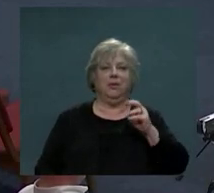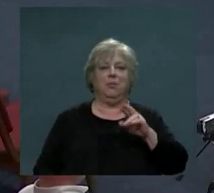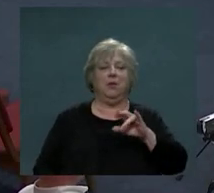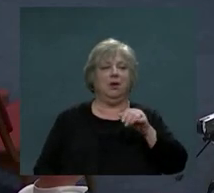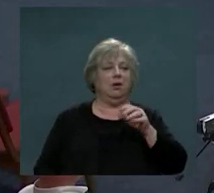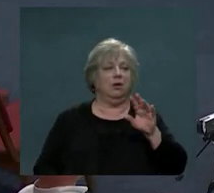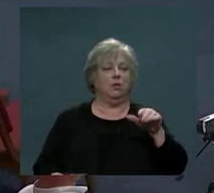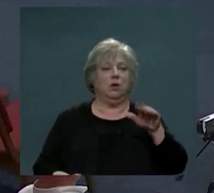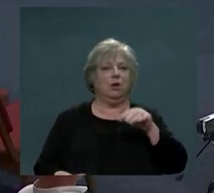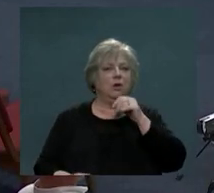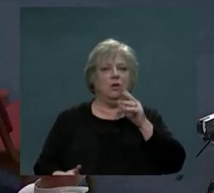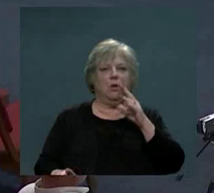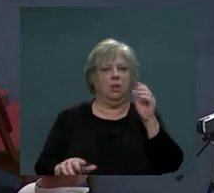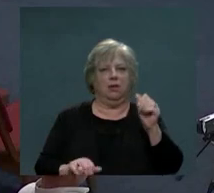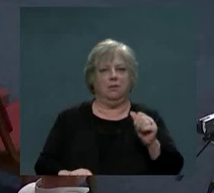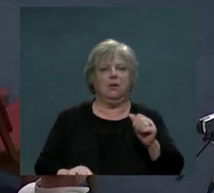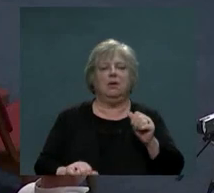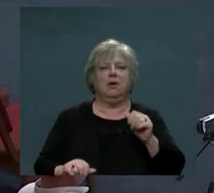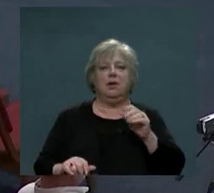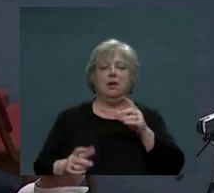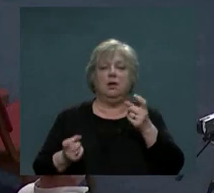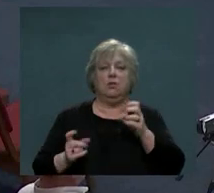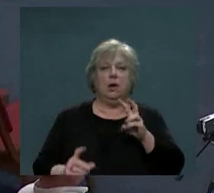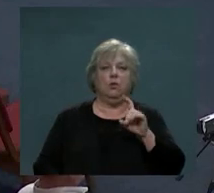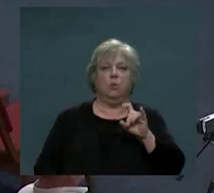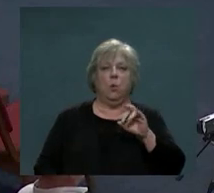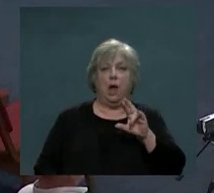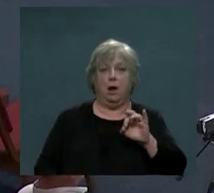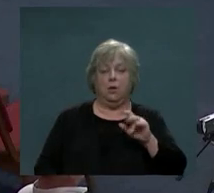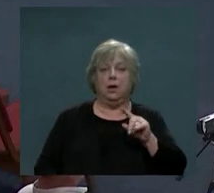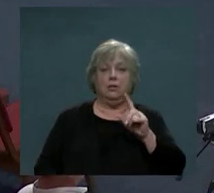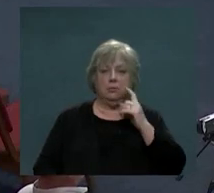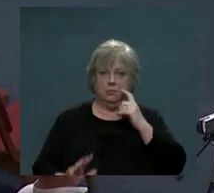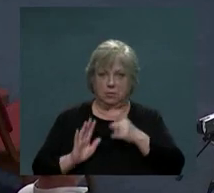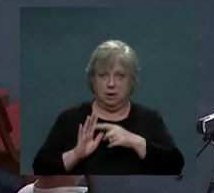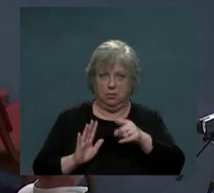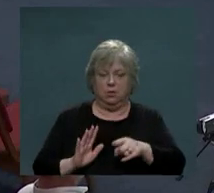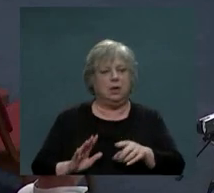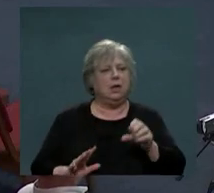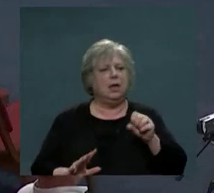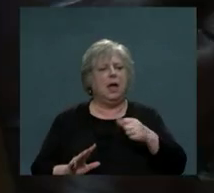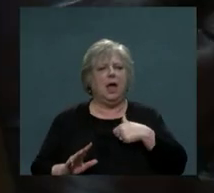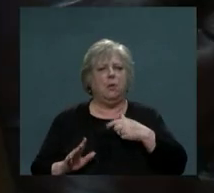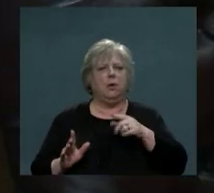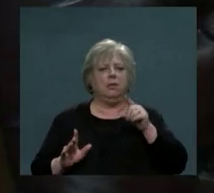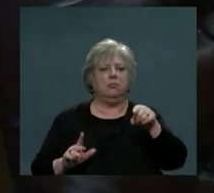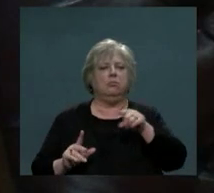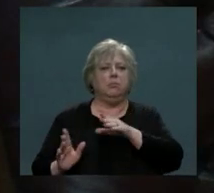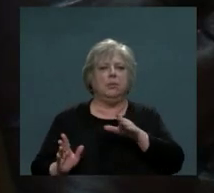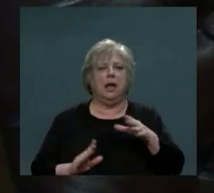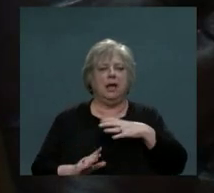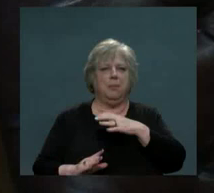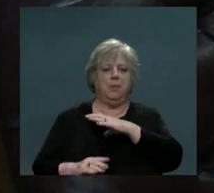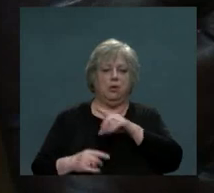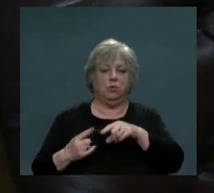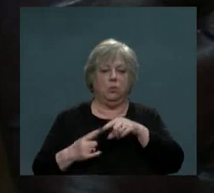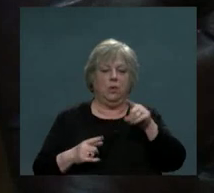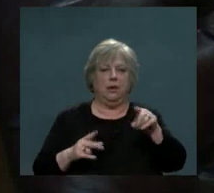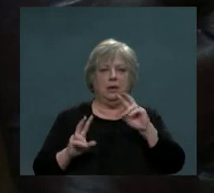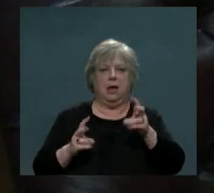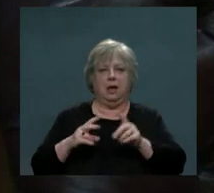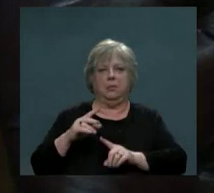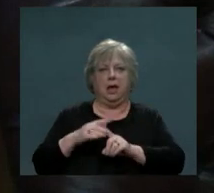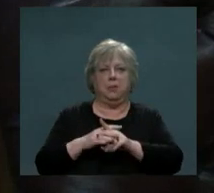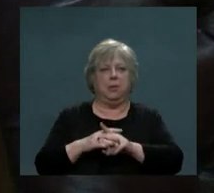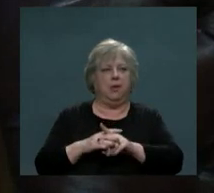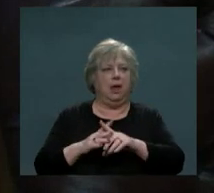Jamie, don't go too far away. Director Wyrick, you recognize, please. Yes. Jamie, I was at the Planning Commission when this came up, and